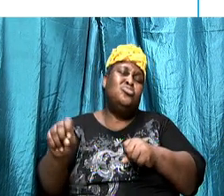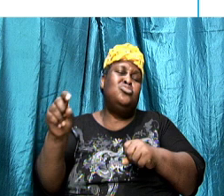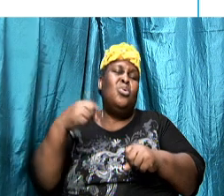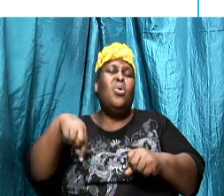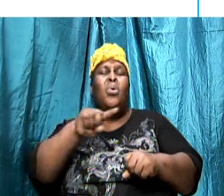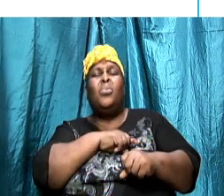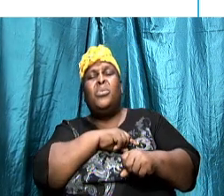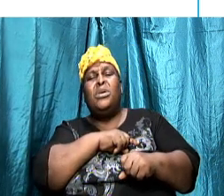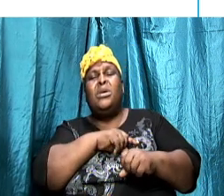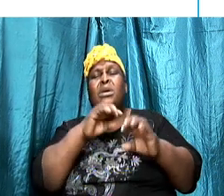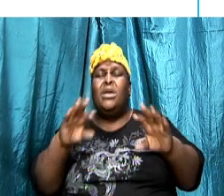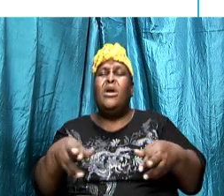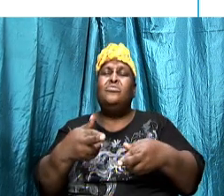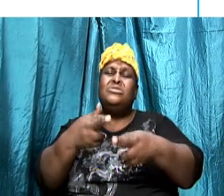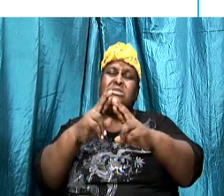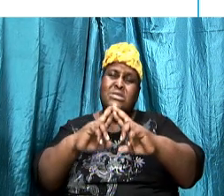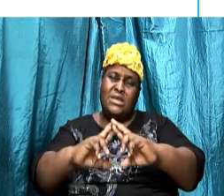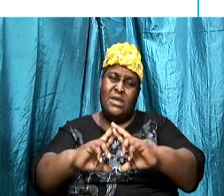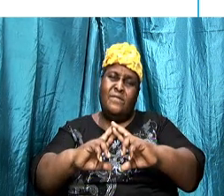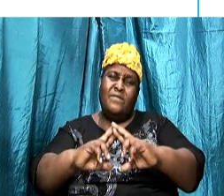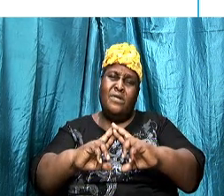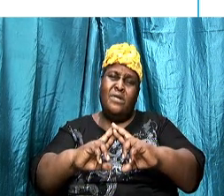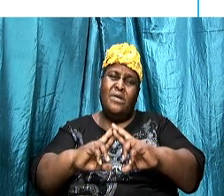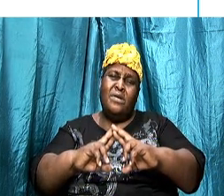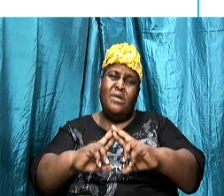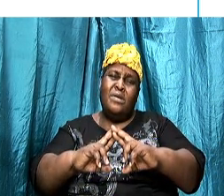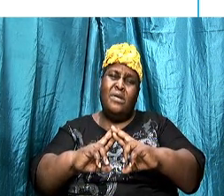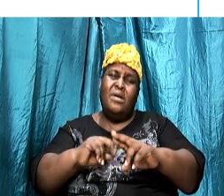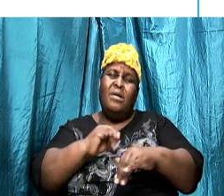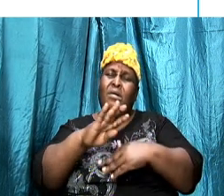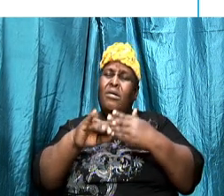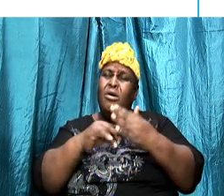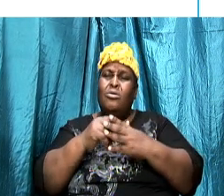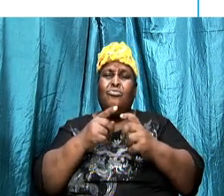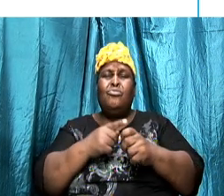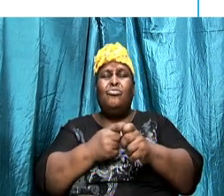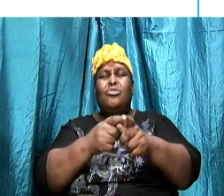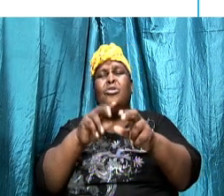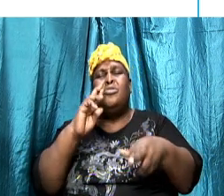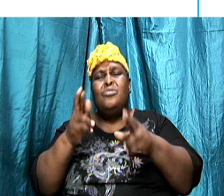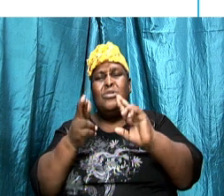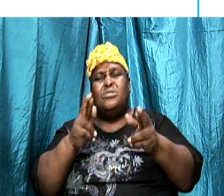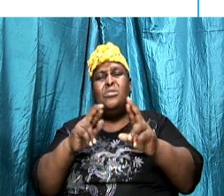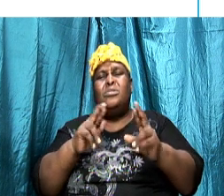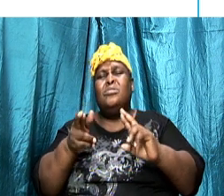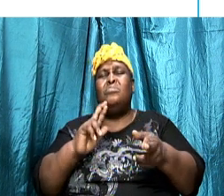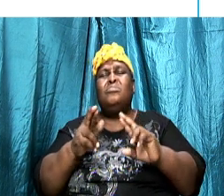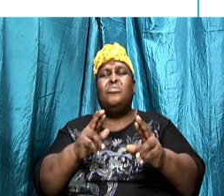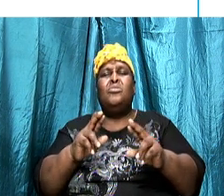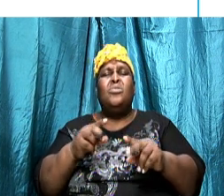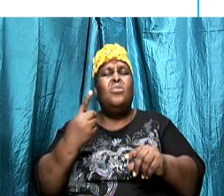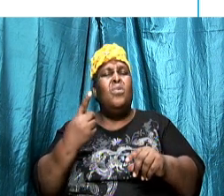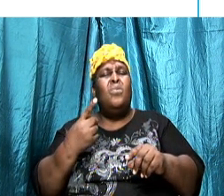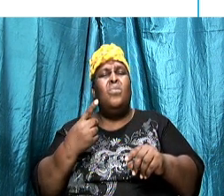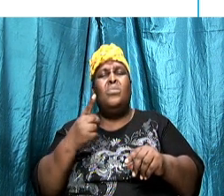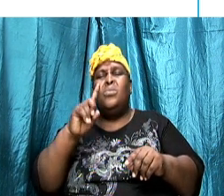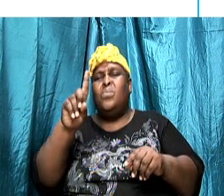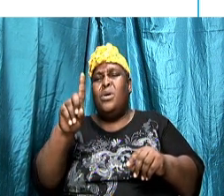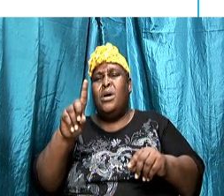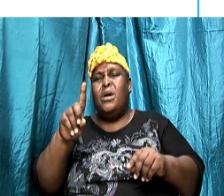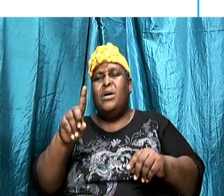can obtain. All run in a race, you know, but only a few persons, only